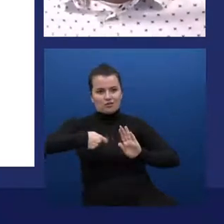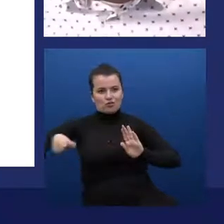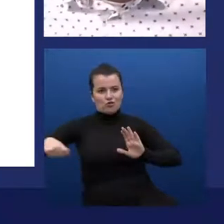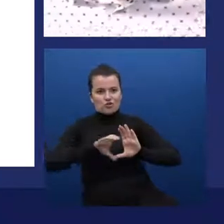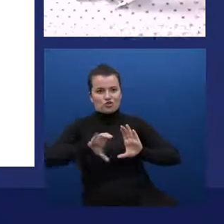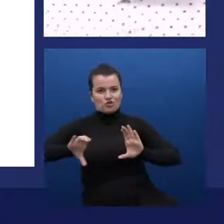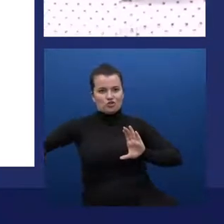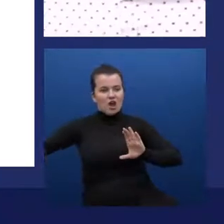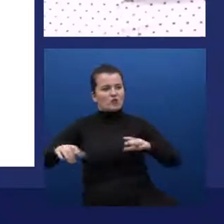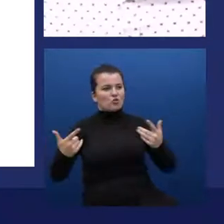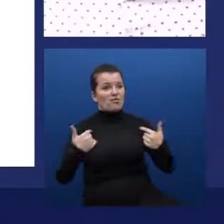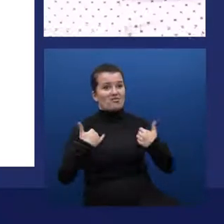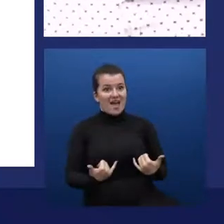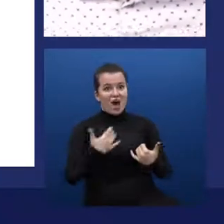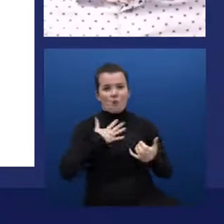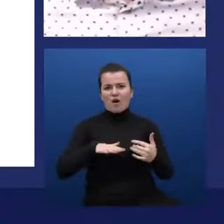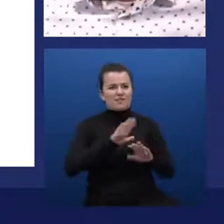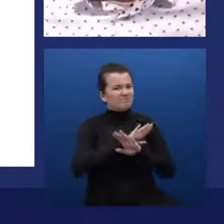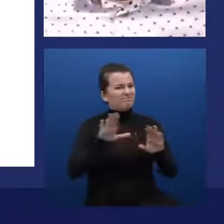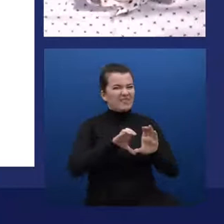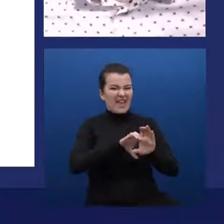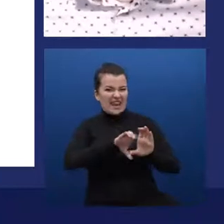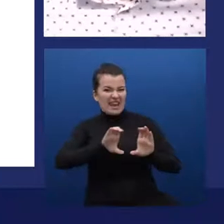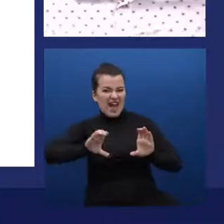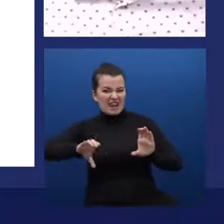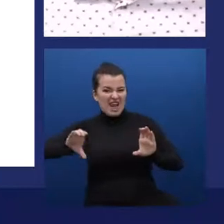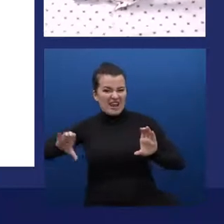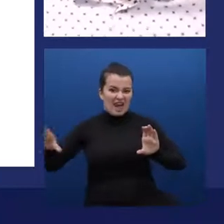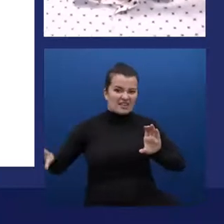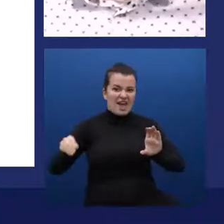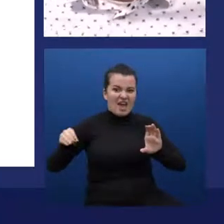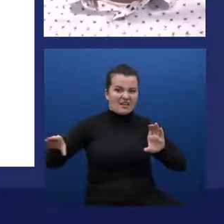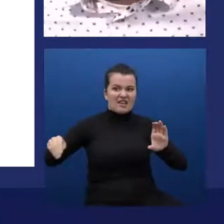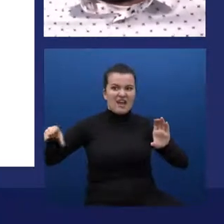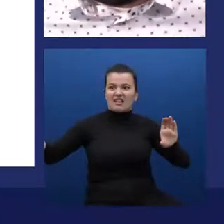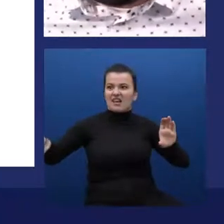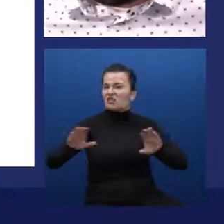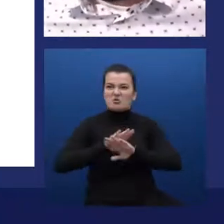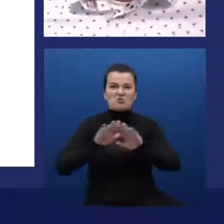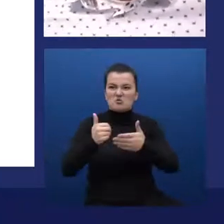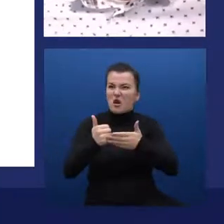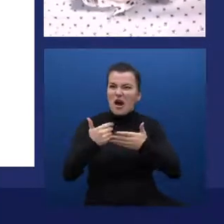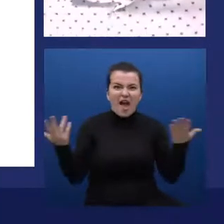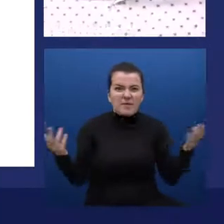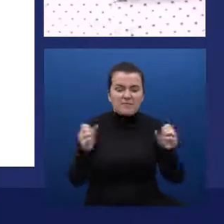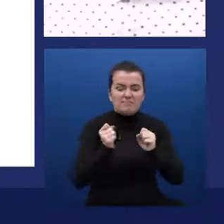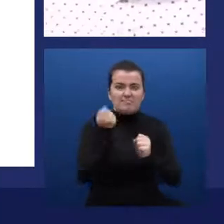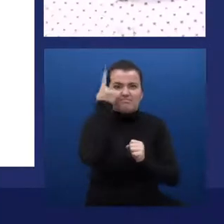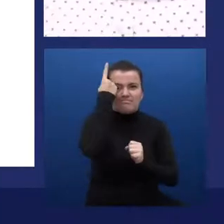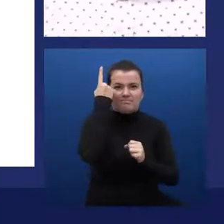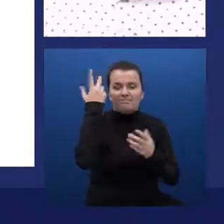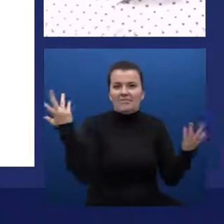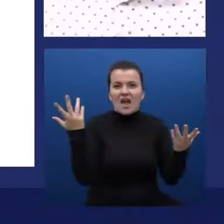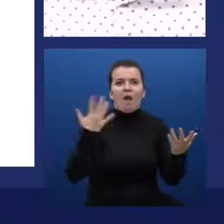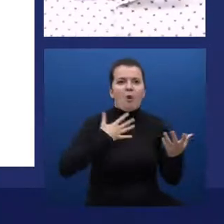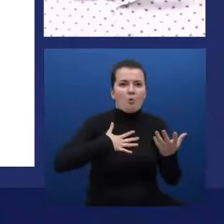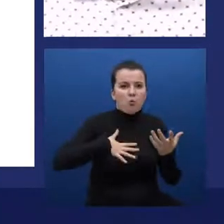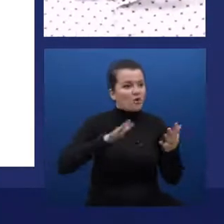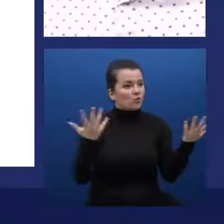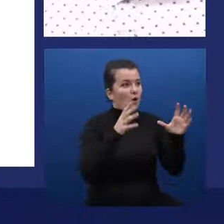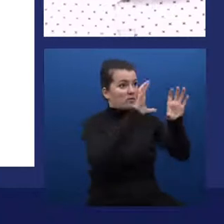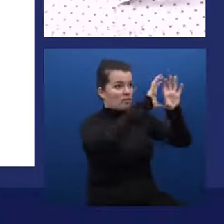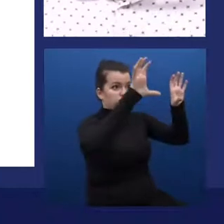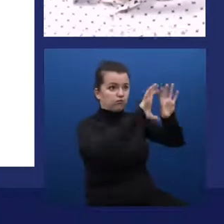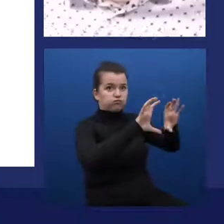So it turns out that just stacking them doesn't do anything, because a linear combination, which is what this is, of a linear combination, which is what